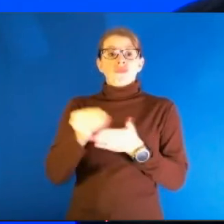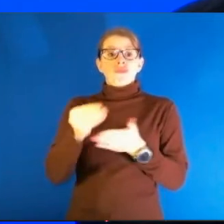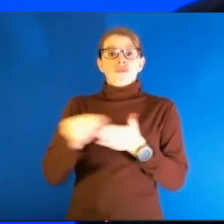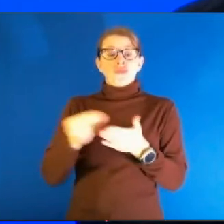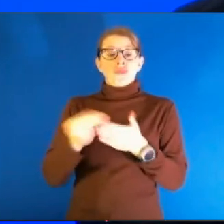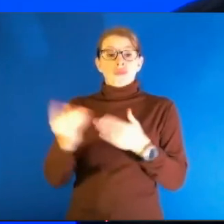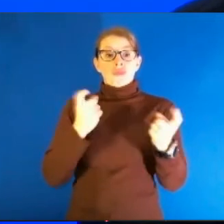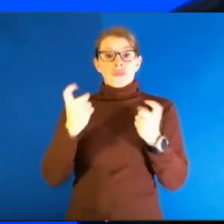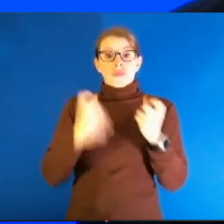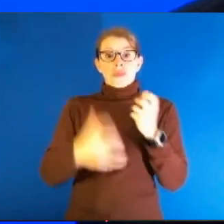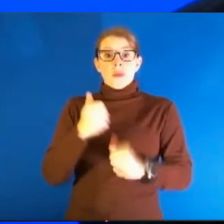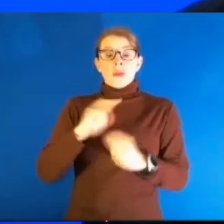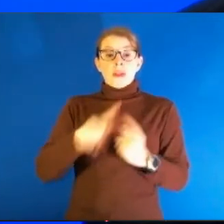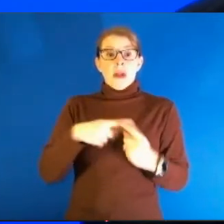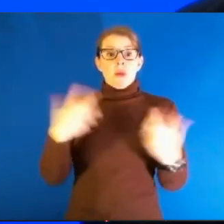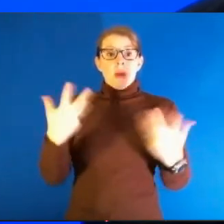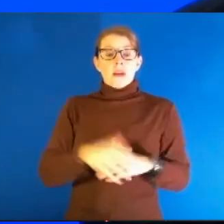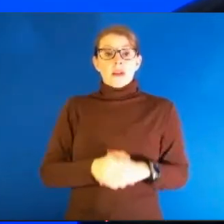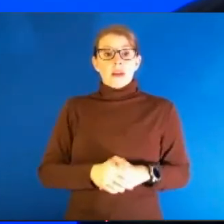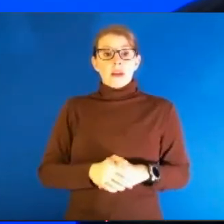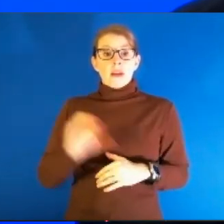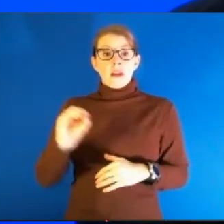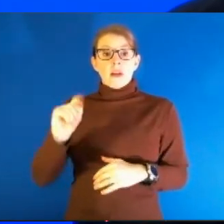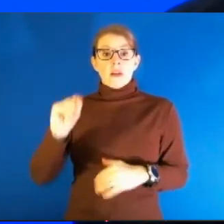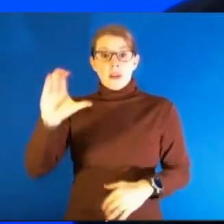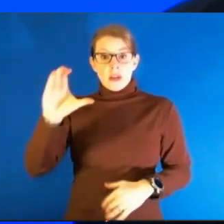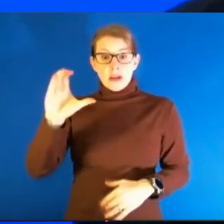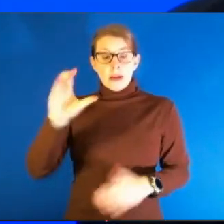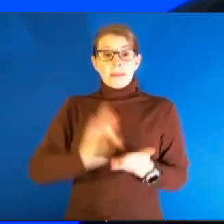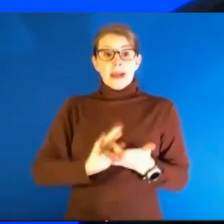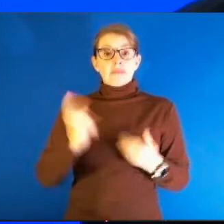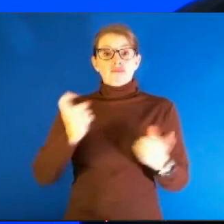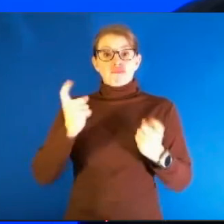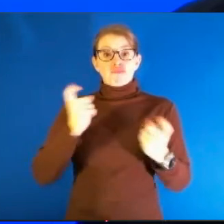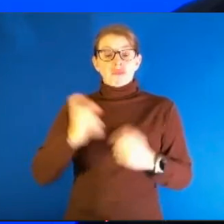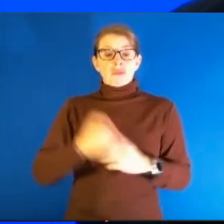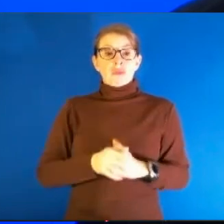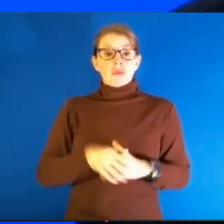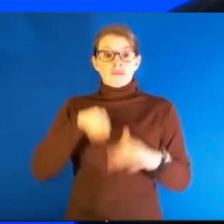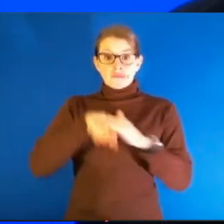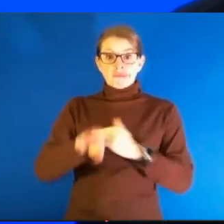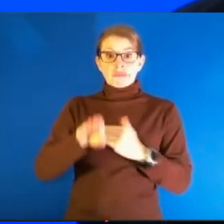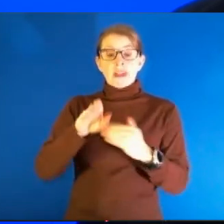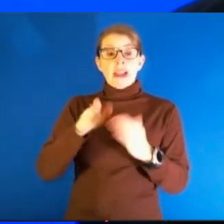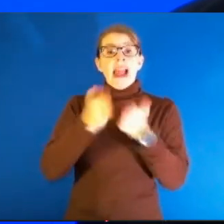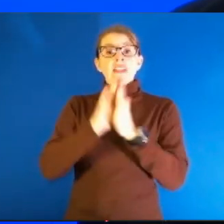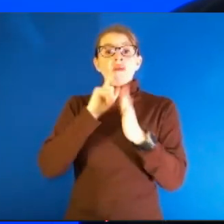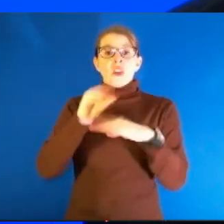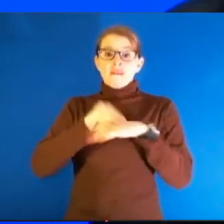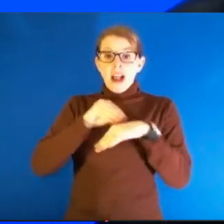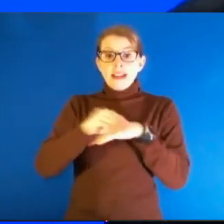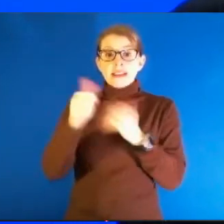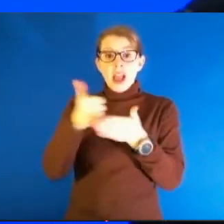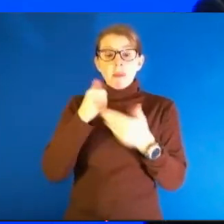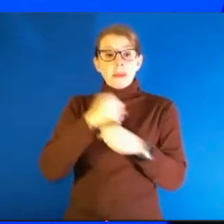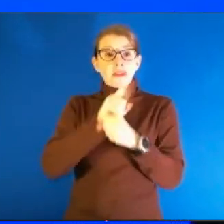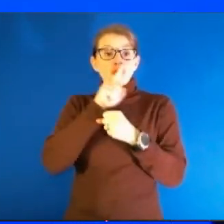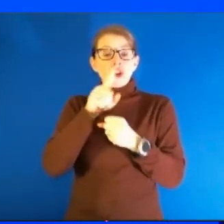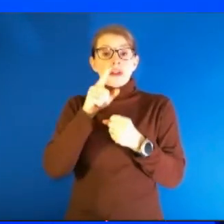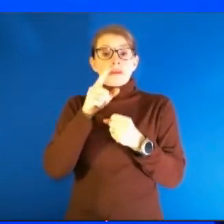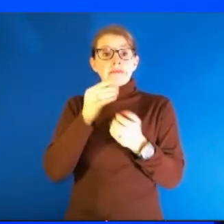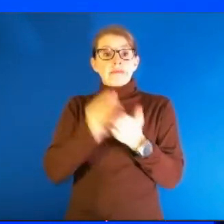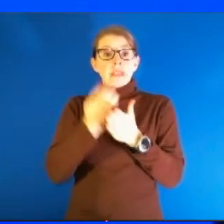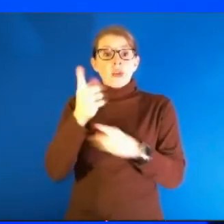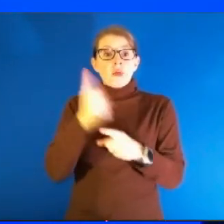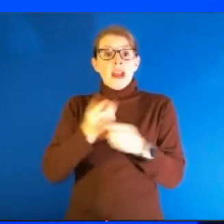patients about? What? Over the counter meds. So they're coming and asking for advice, help, making sure they got the right thing. So it's just